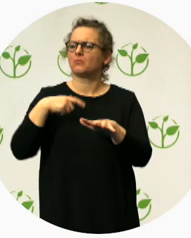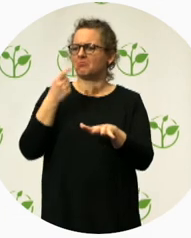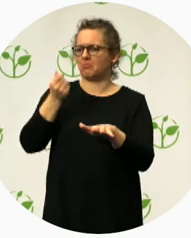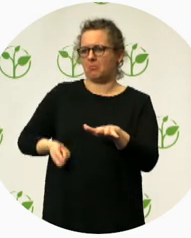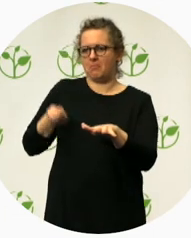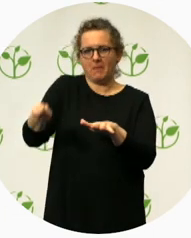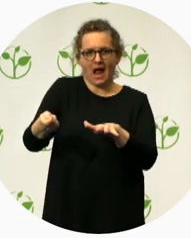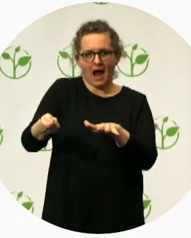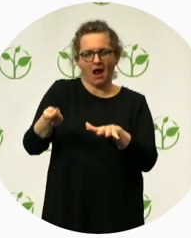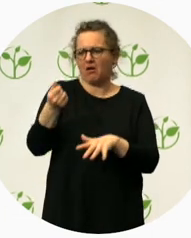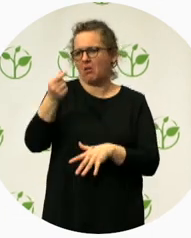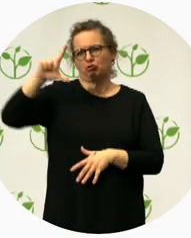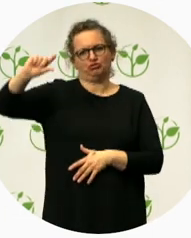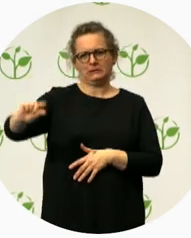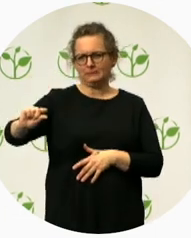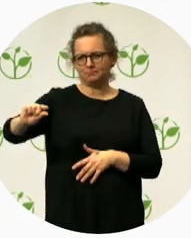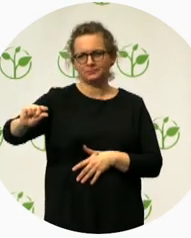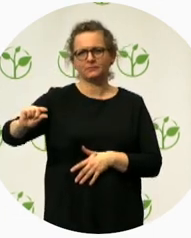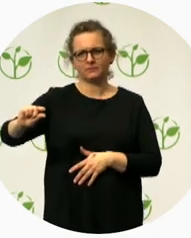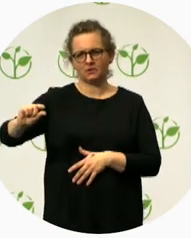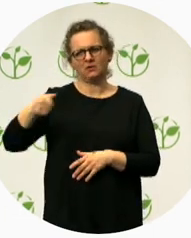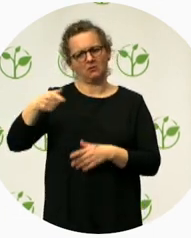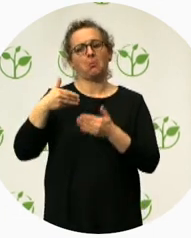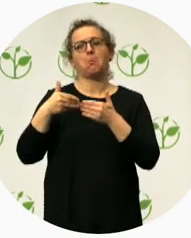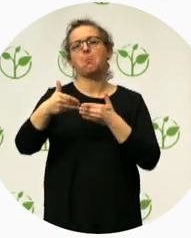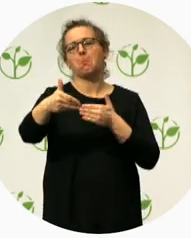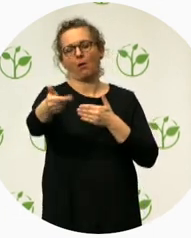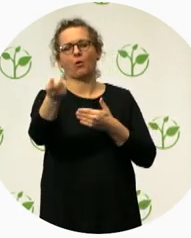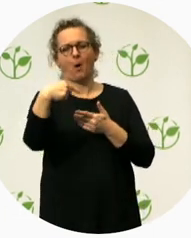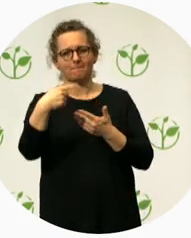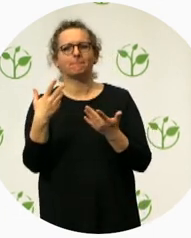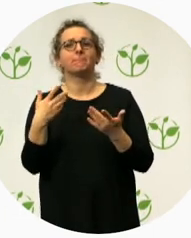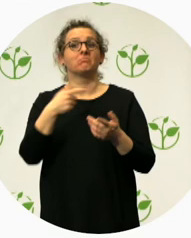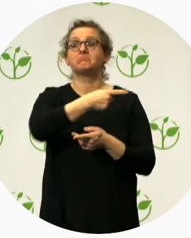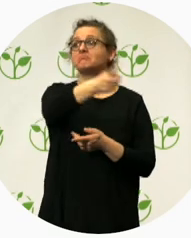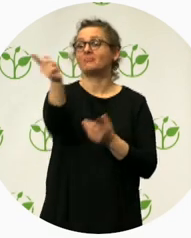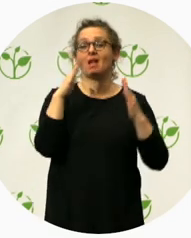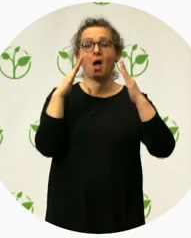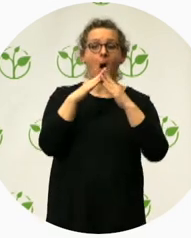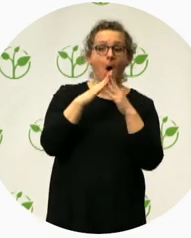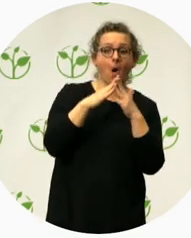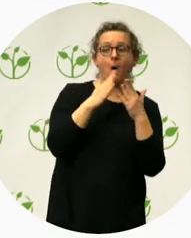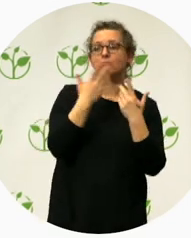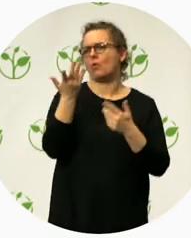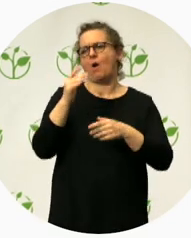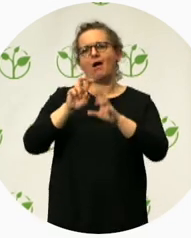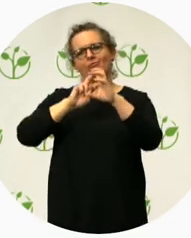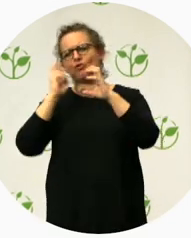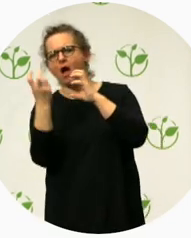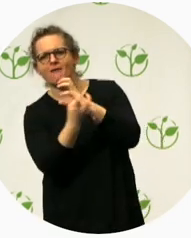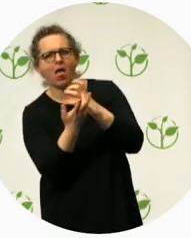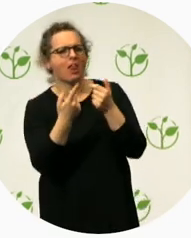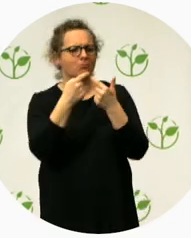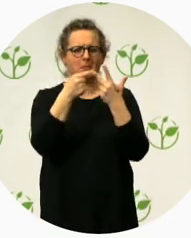in the future in their lives, whether directly at home, when they travel, and so on. And that brings down the cost